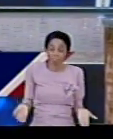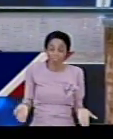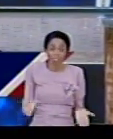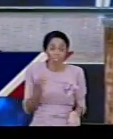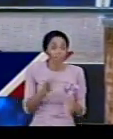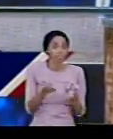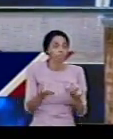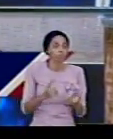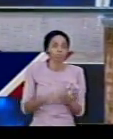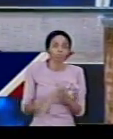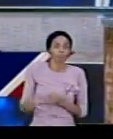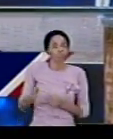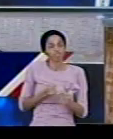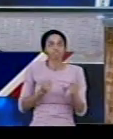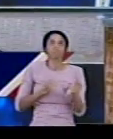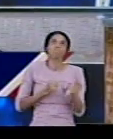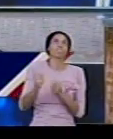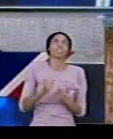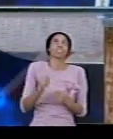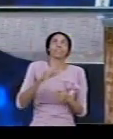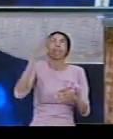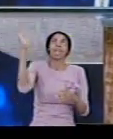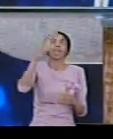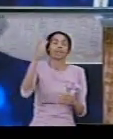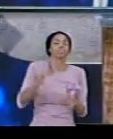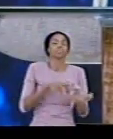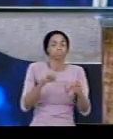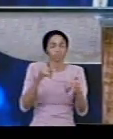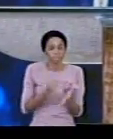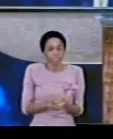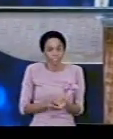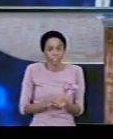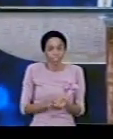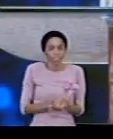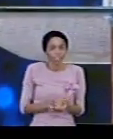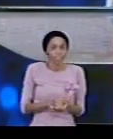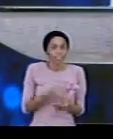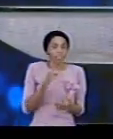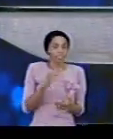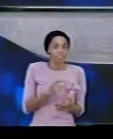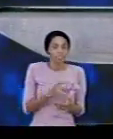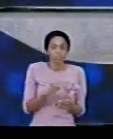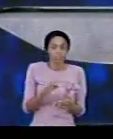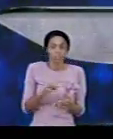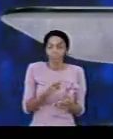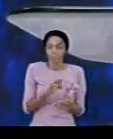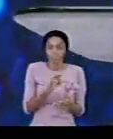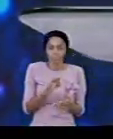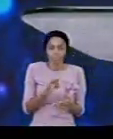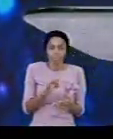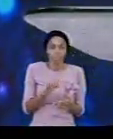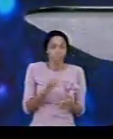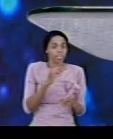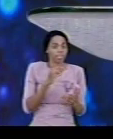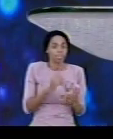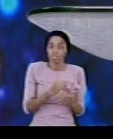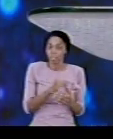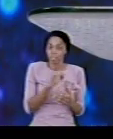If they want to box the air, they do. Never minding that somebody's nose is